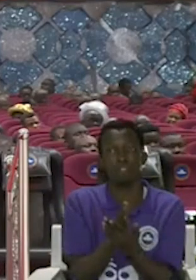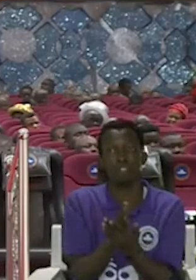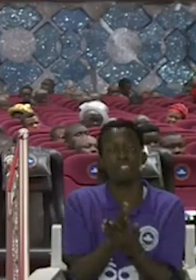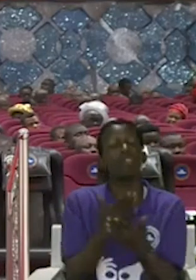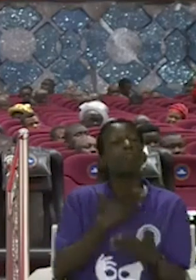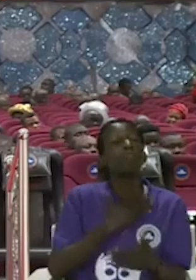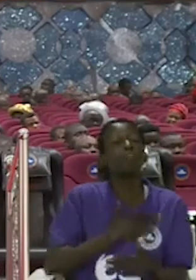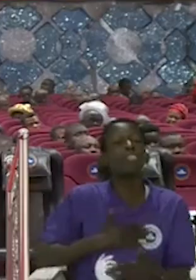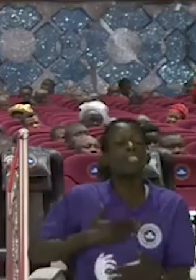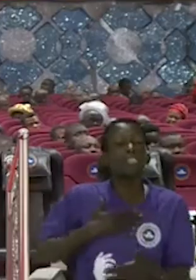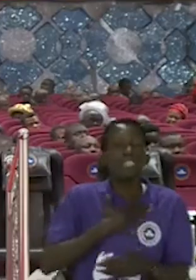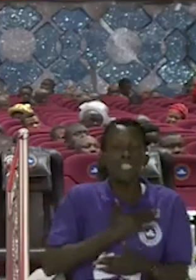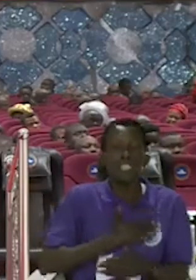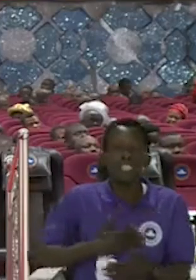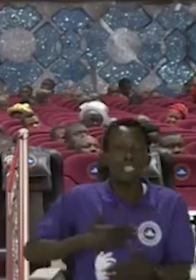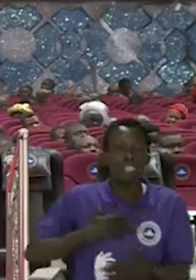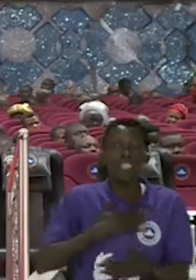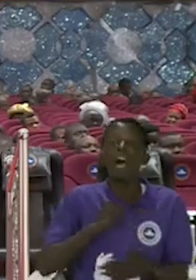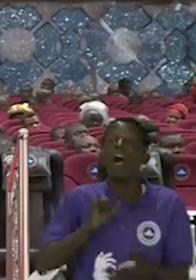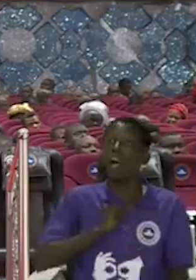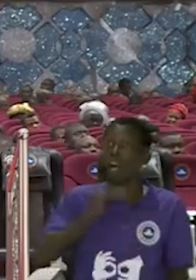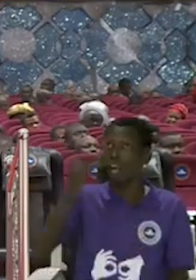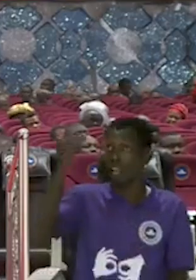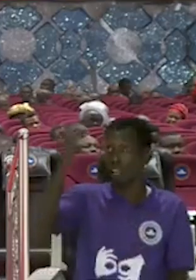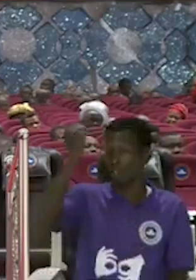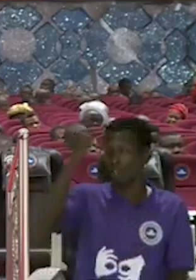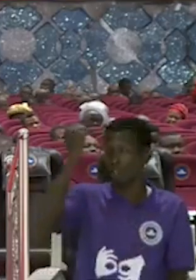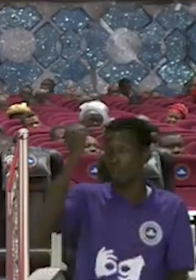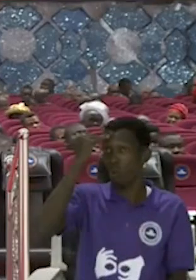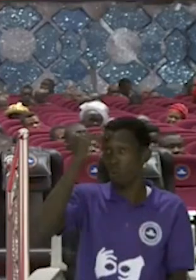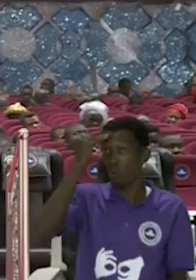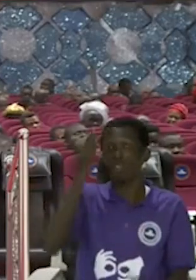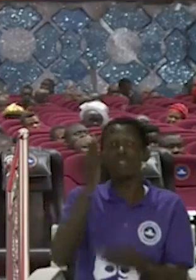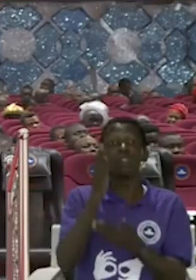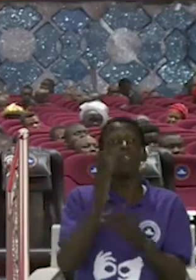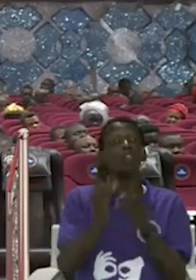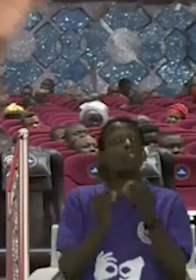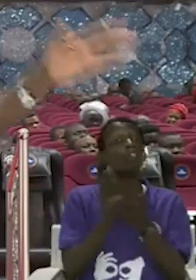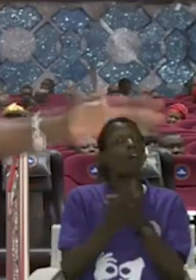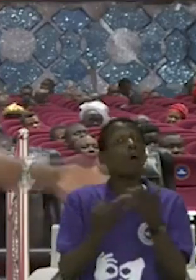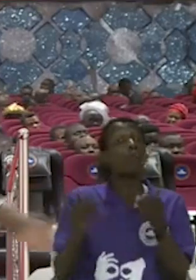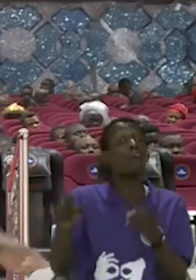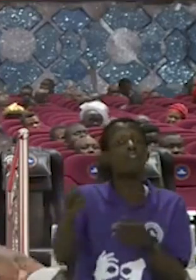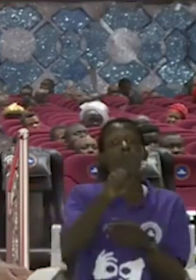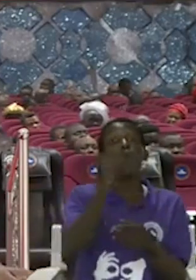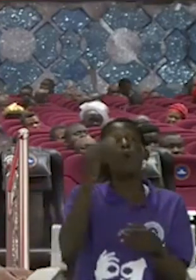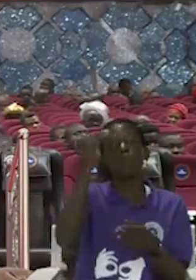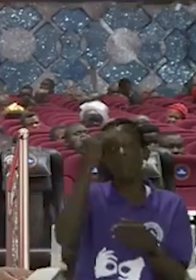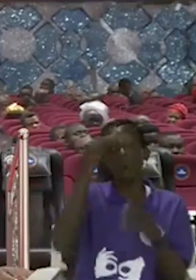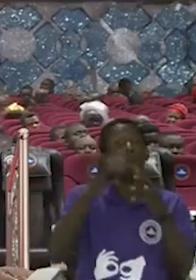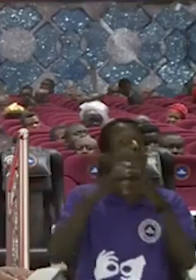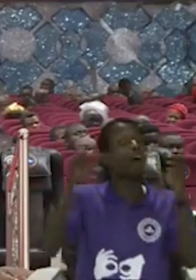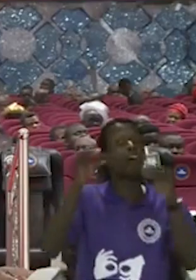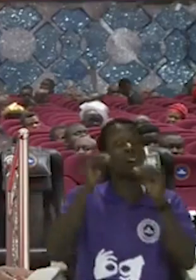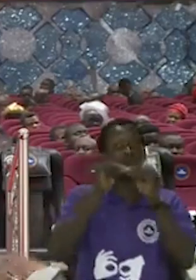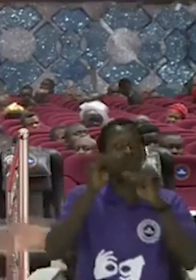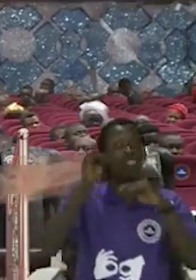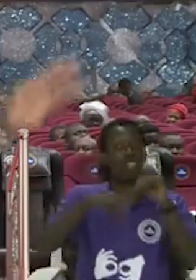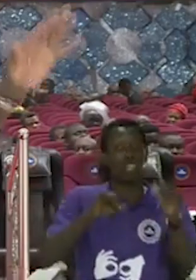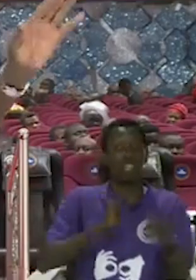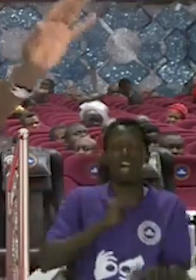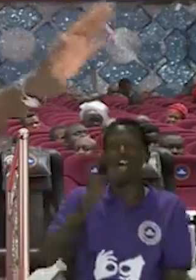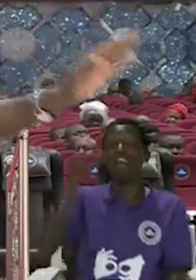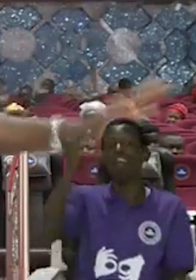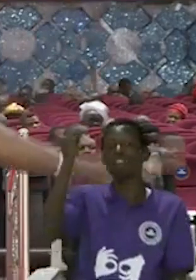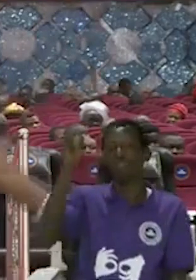Please, I know you. Some of you know much more than I do. I know